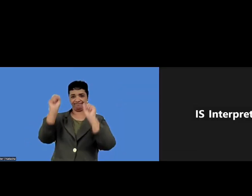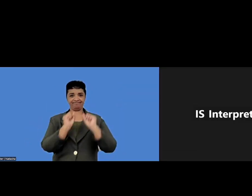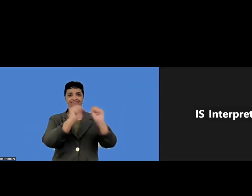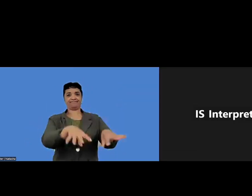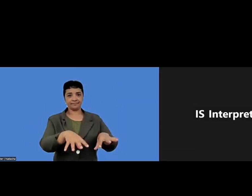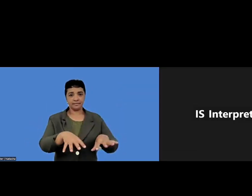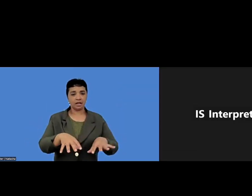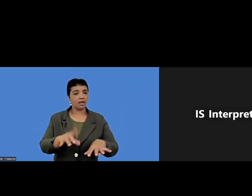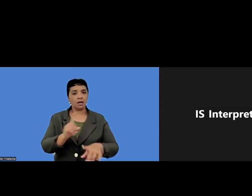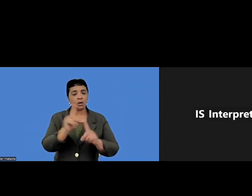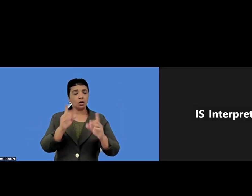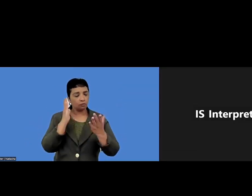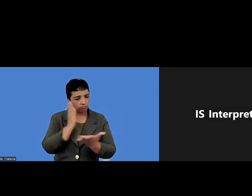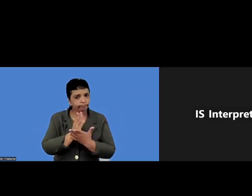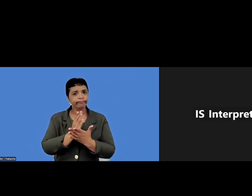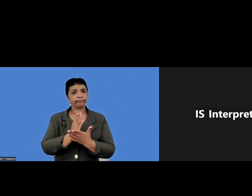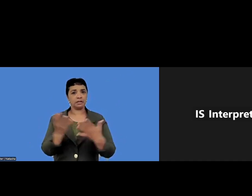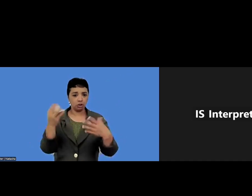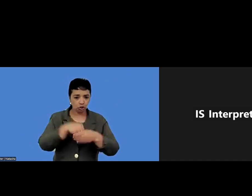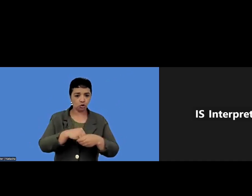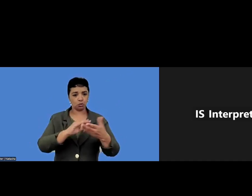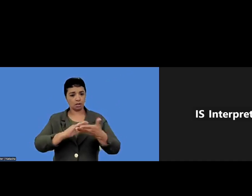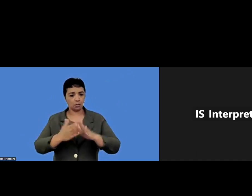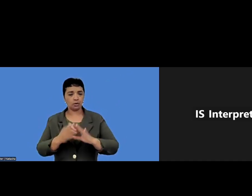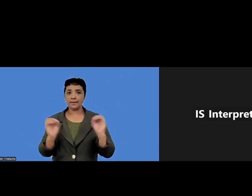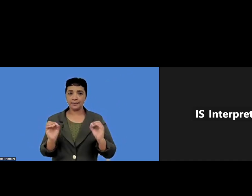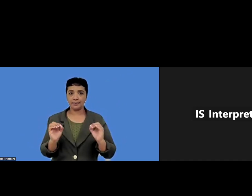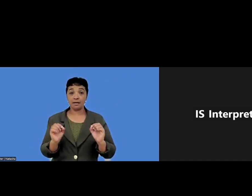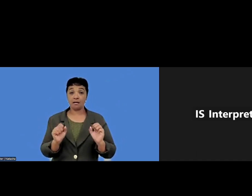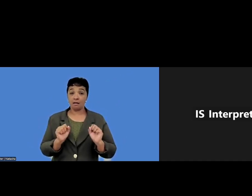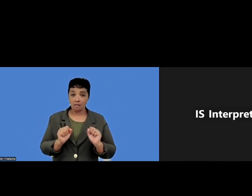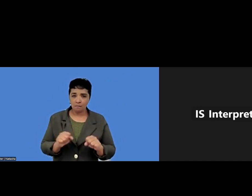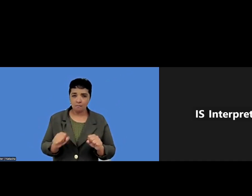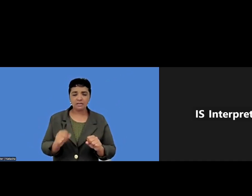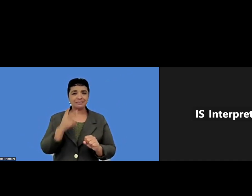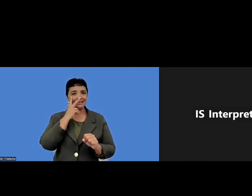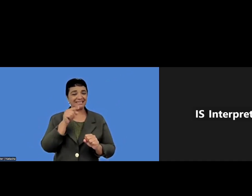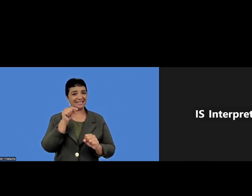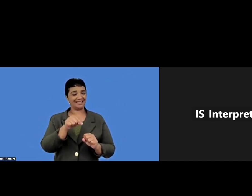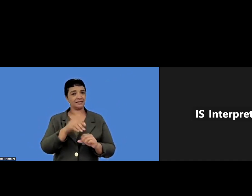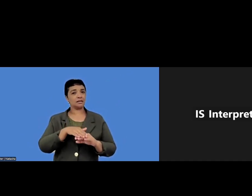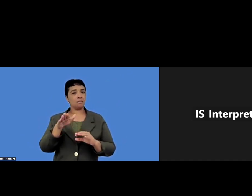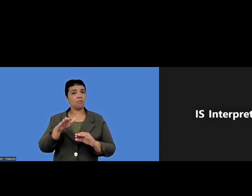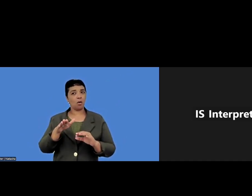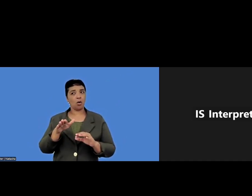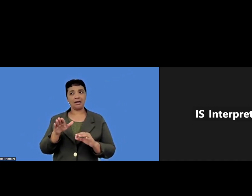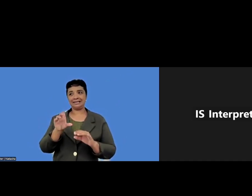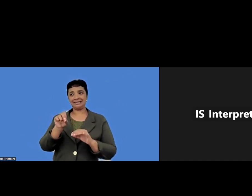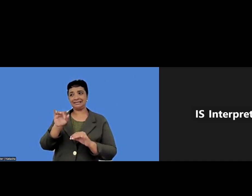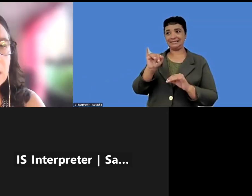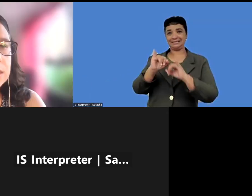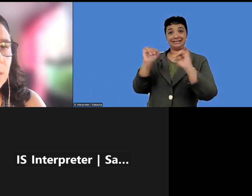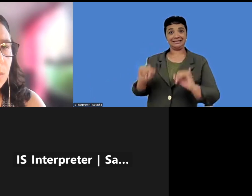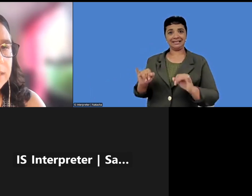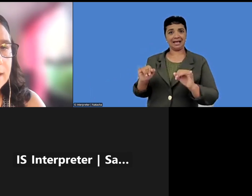attempt to include them in the community. So whether we can treat this as an attempt of deinstitutionalization at